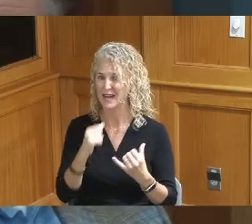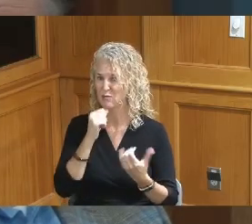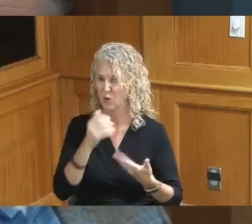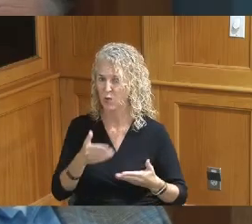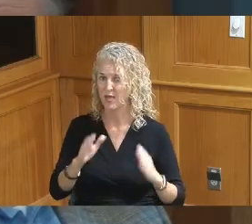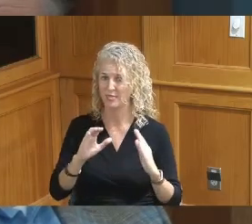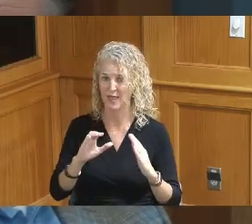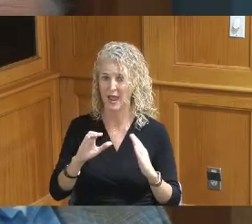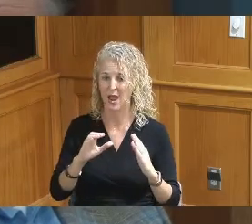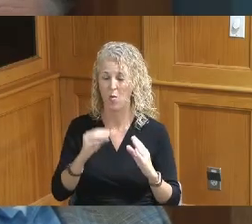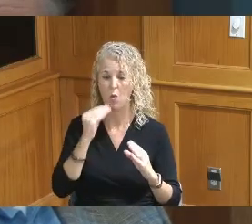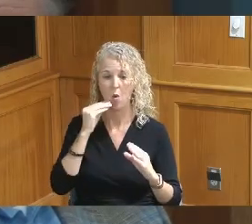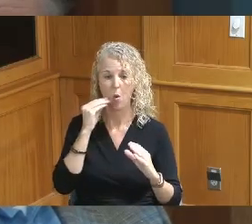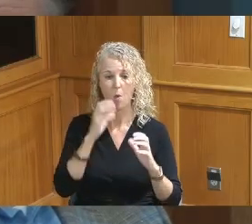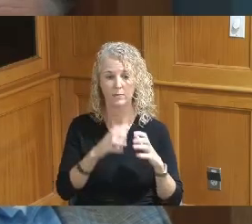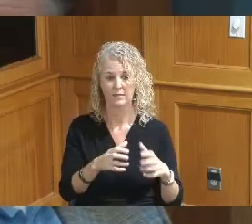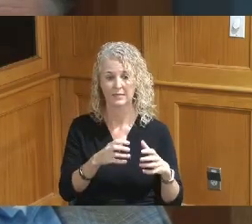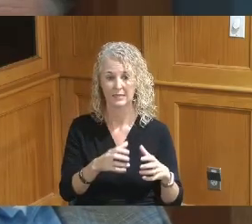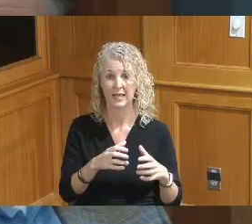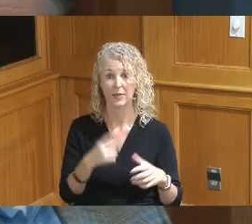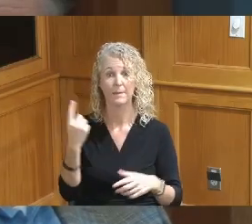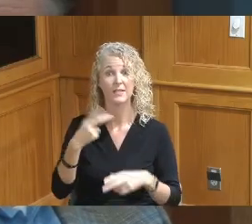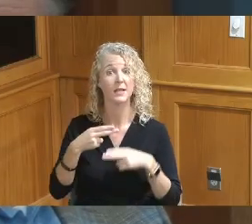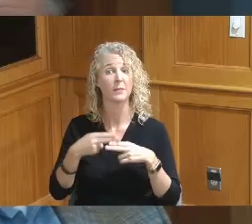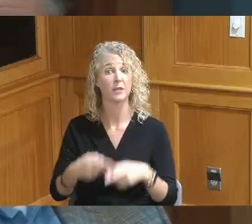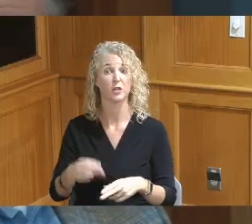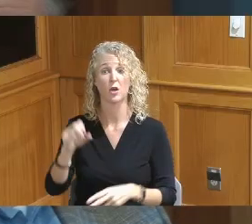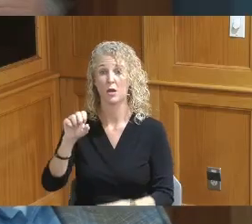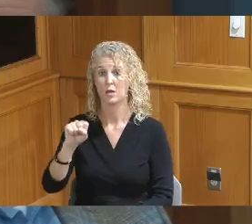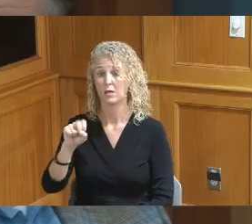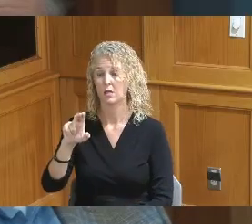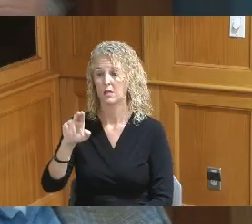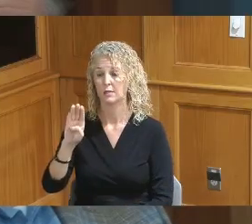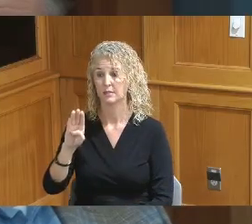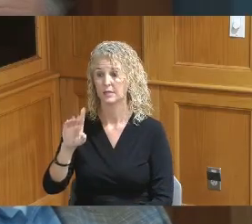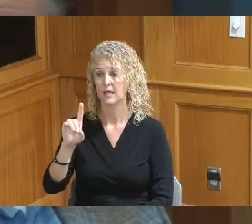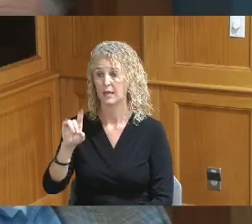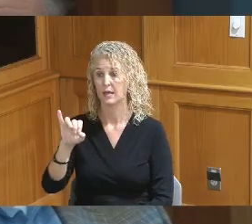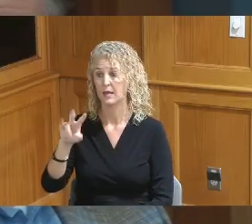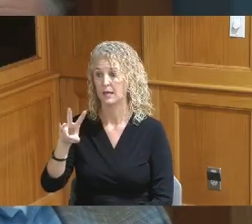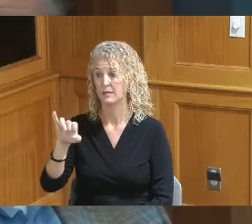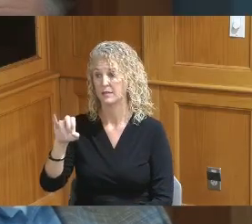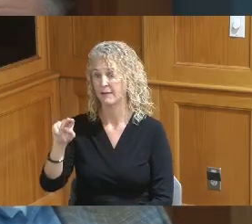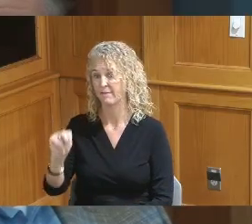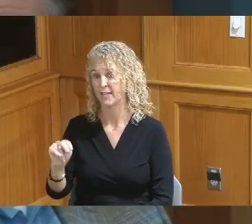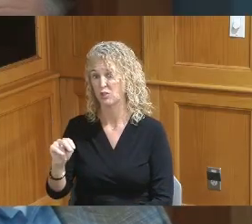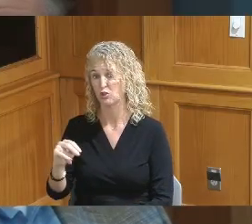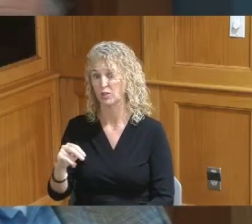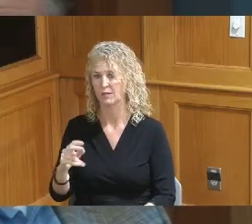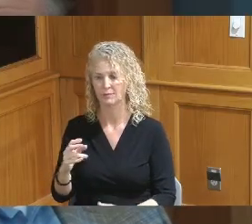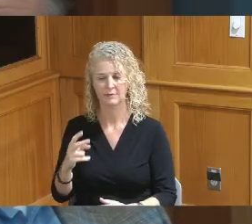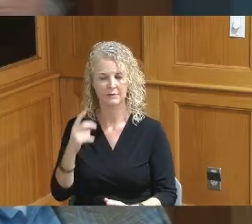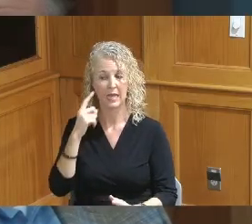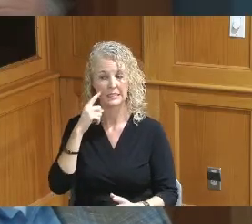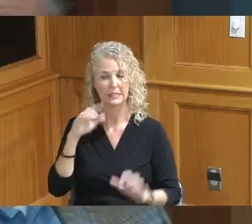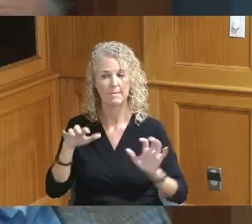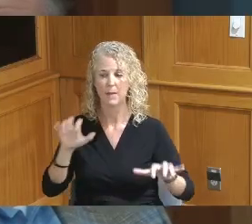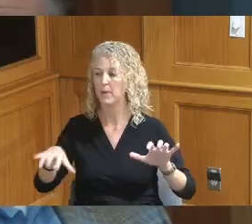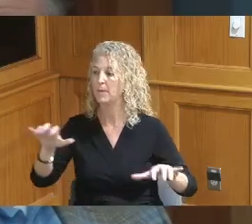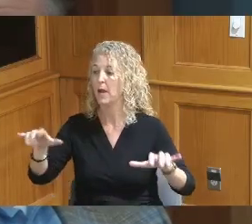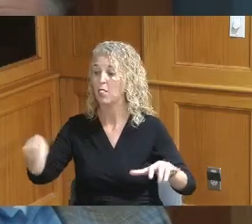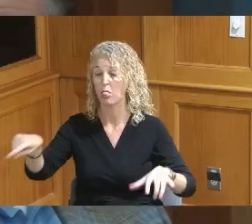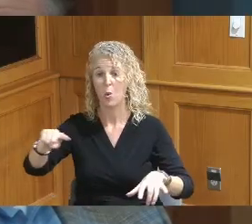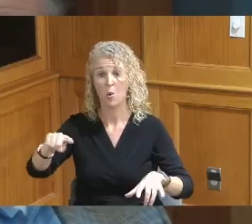clusters, but there's a thing called subdivisions. They're all over the county. They got subdivision here and a subdivision there, and